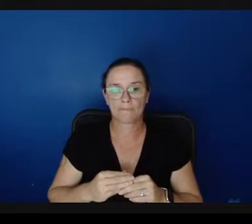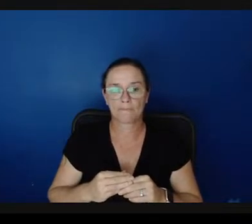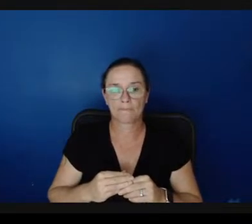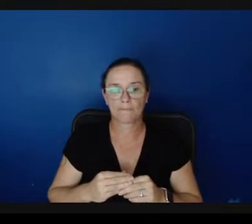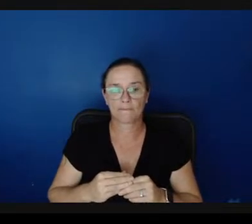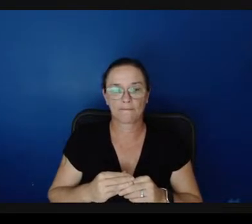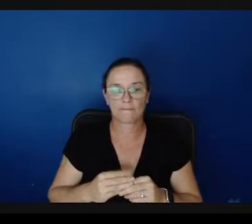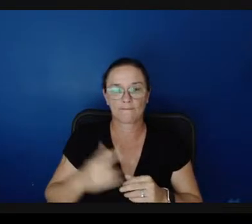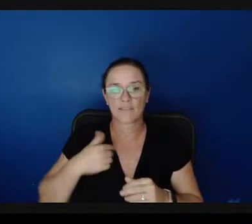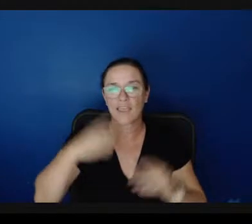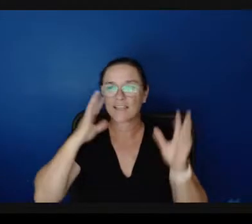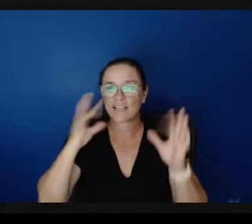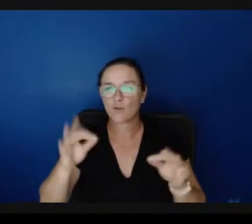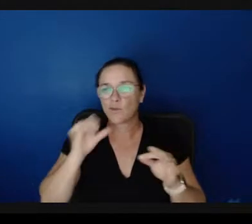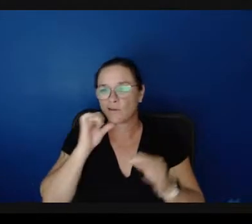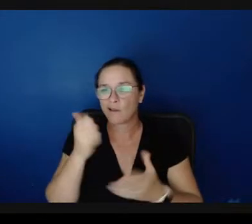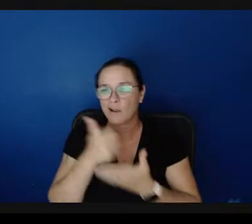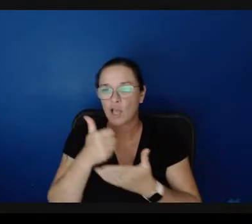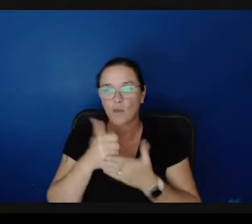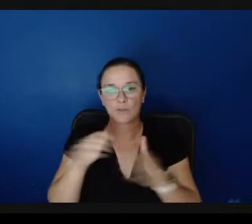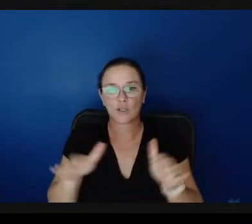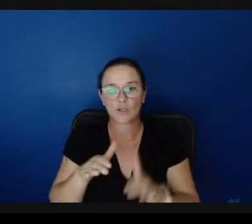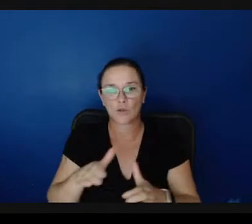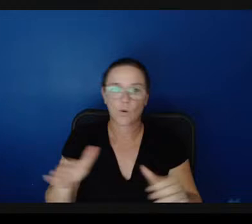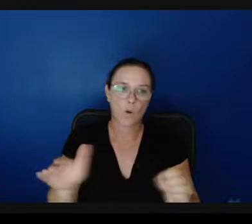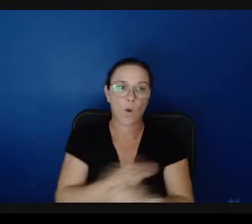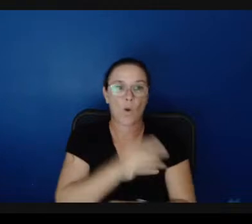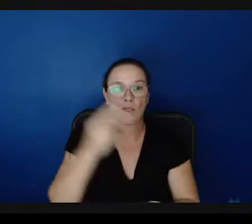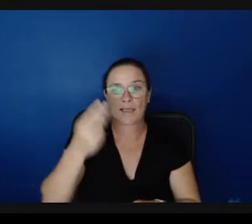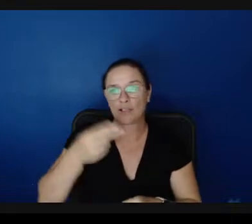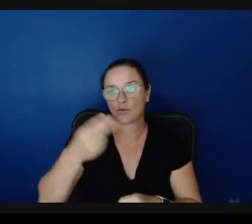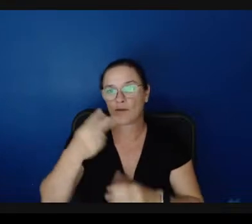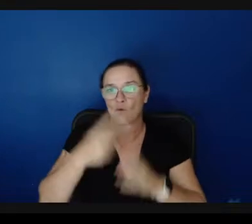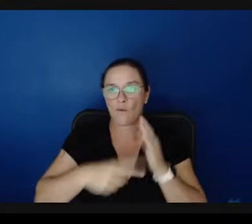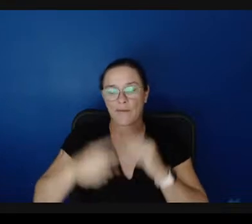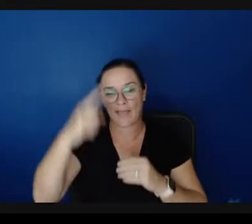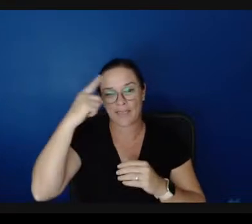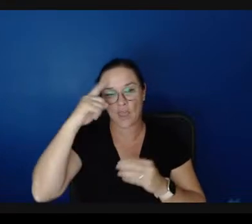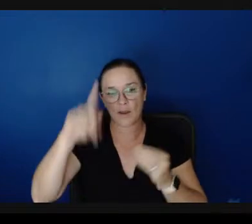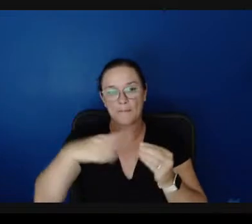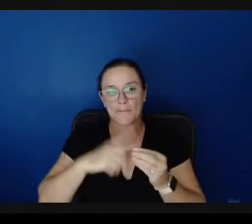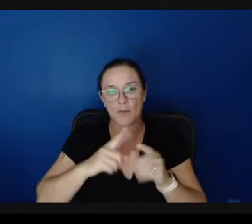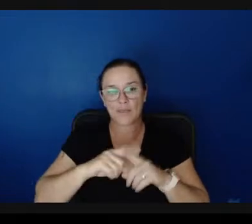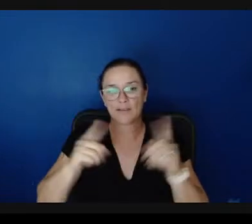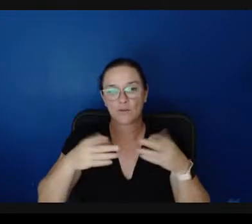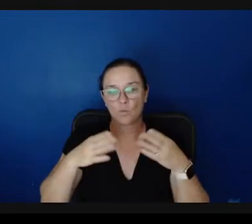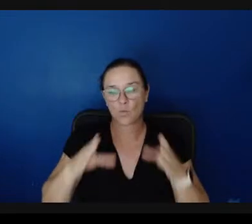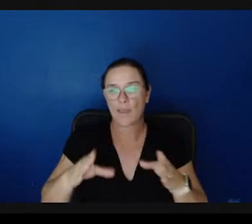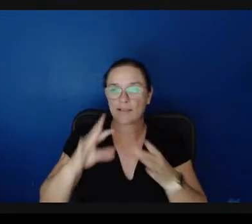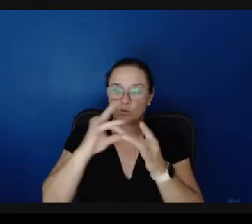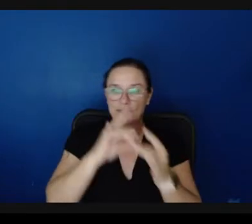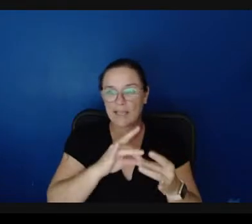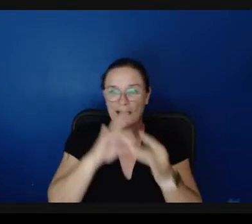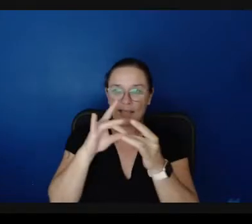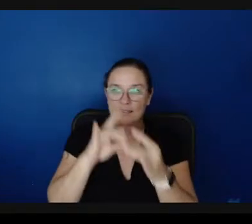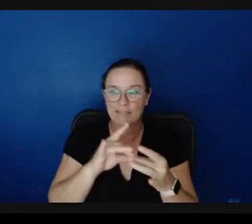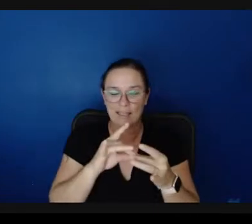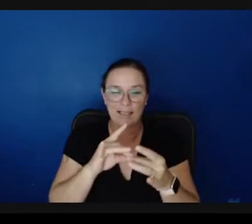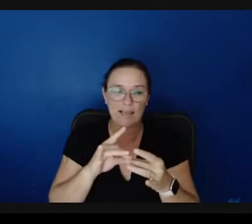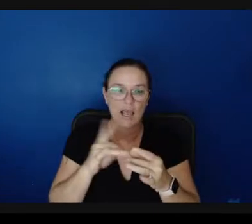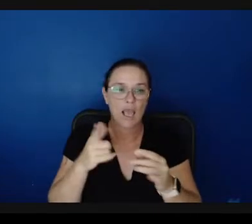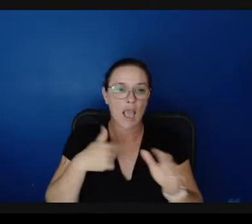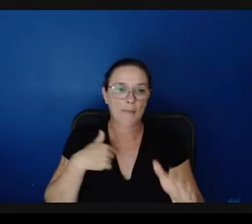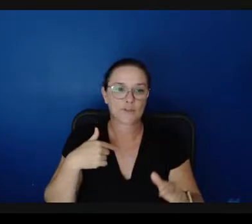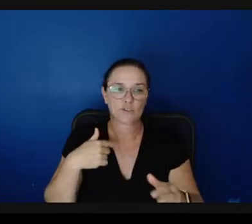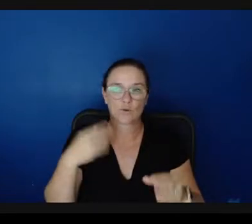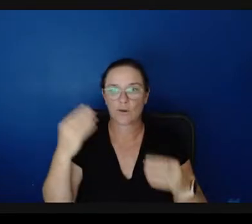I decided it would not be useful to go back and do a whole history of like what we've thought about the different ways we thought of this connection in the past. I'm just going to jump to